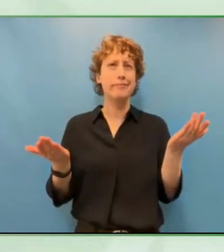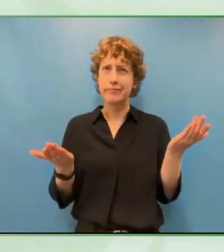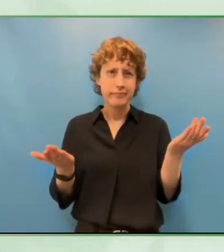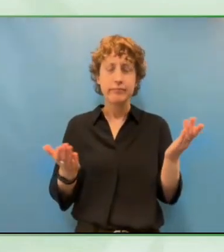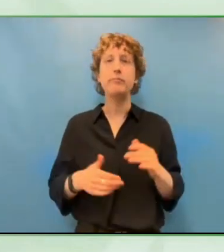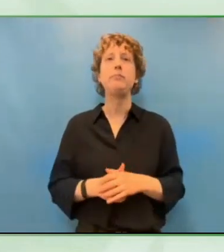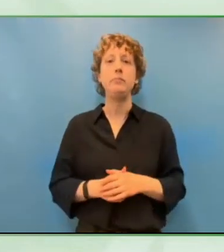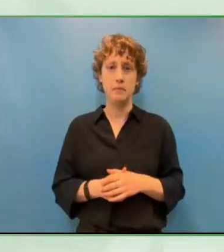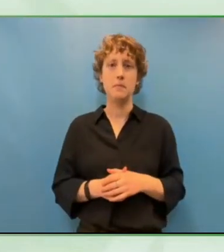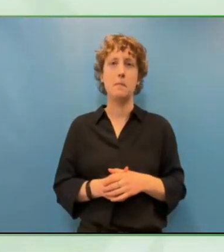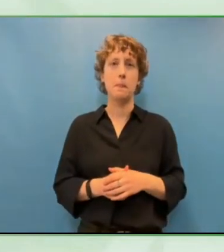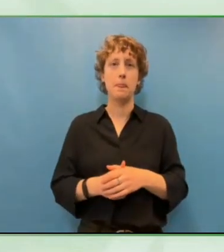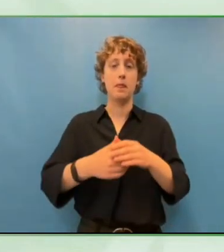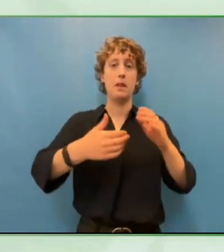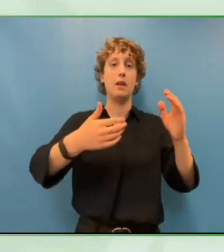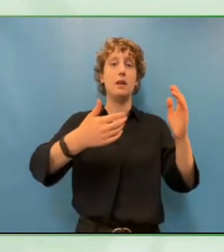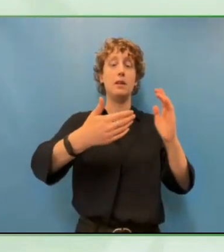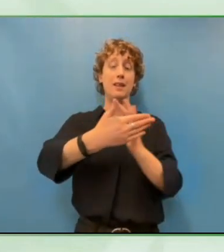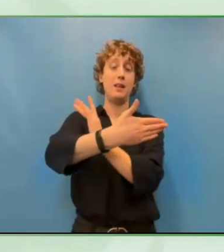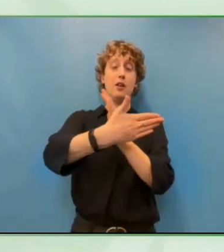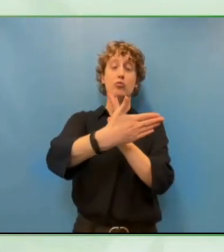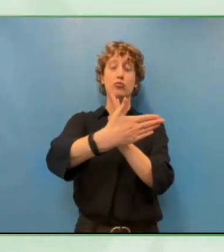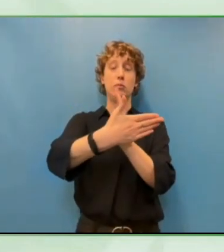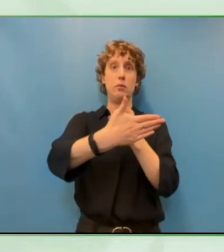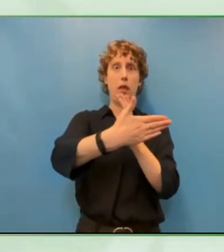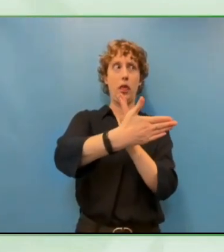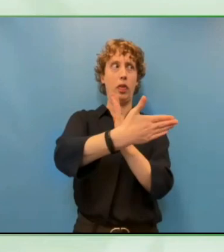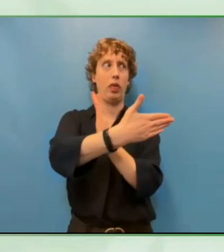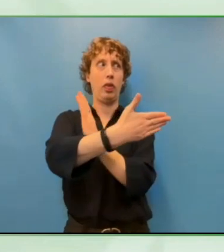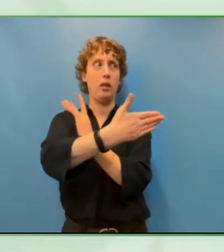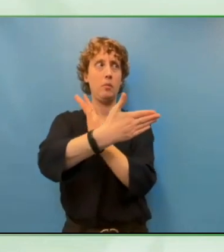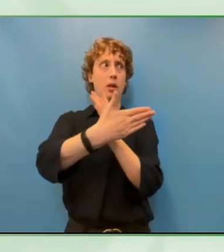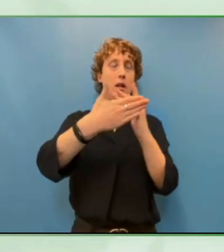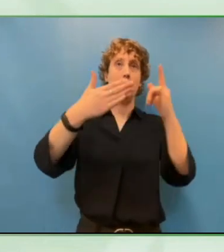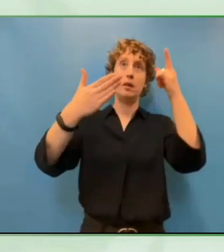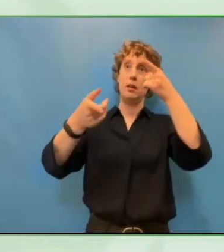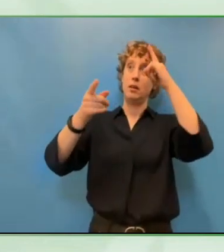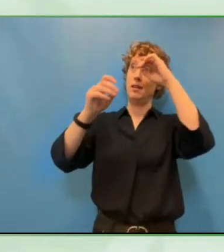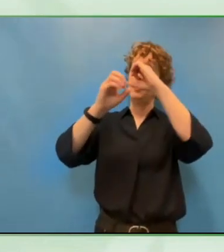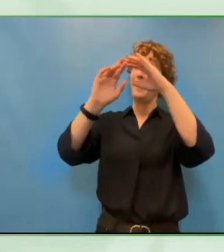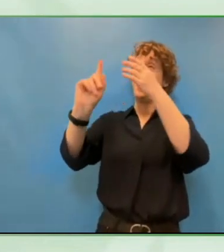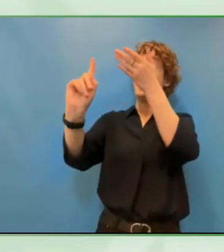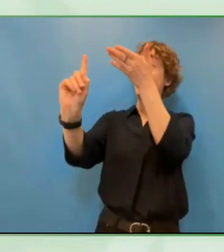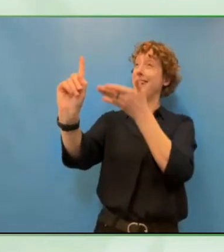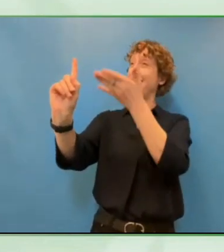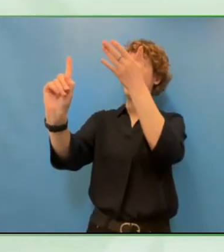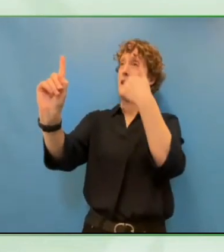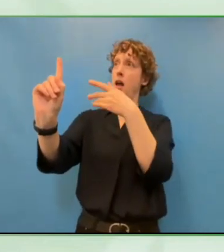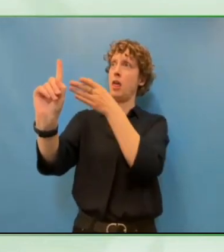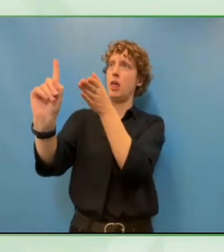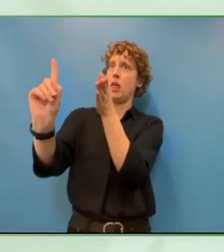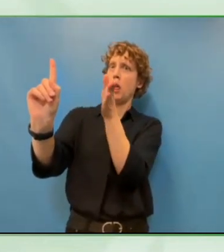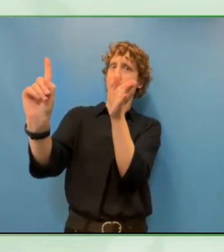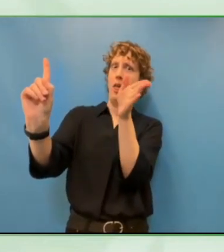are from the default, the closer you are to danger. And for persons with disabilities,